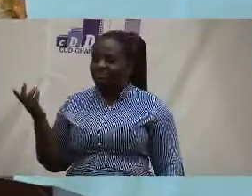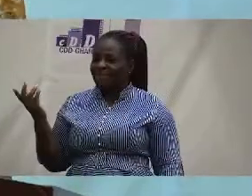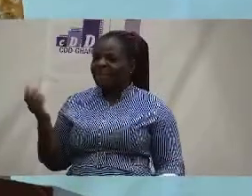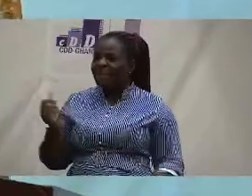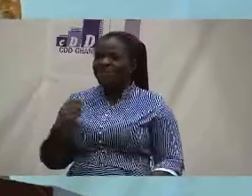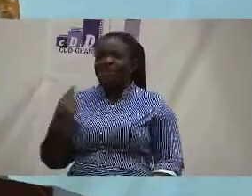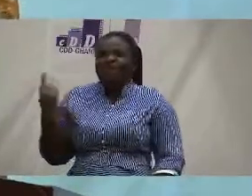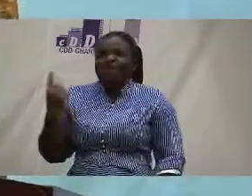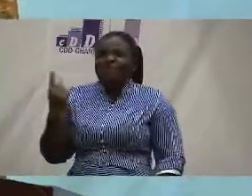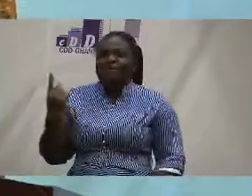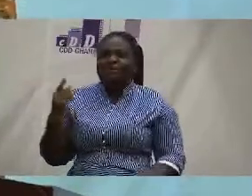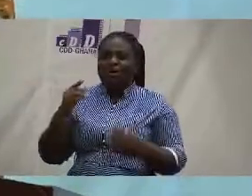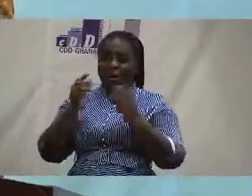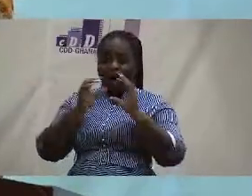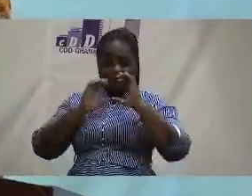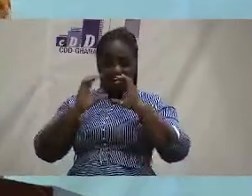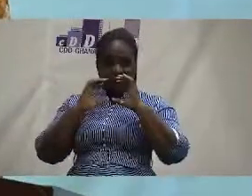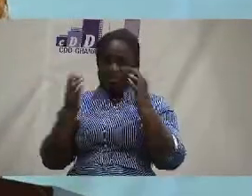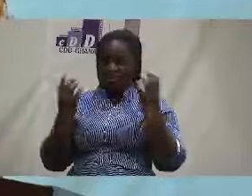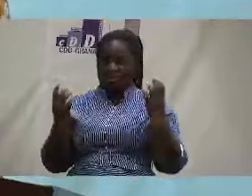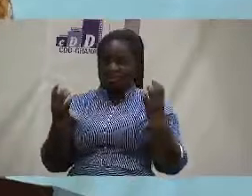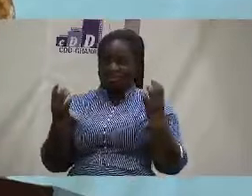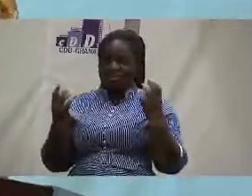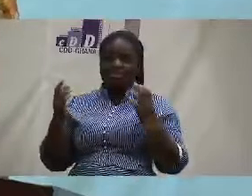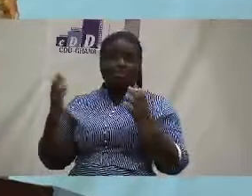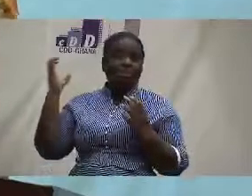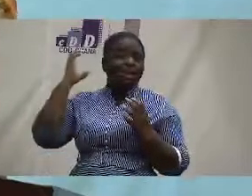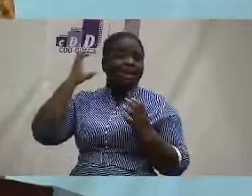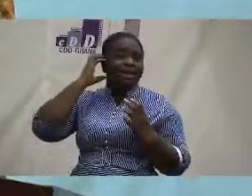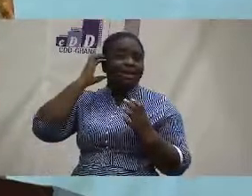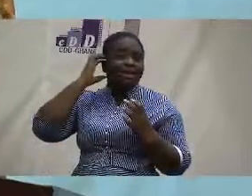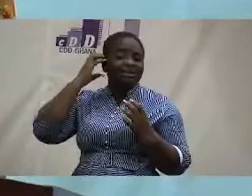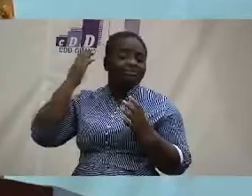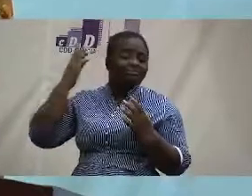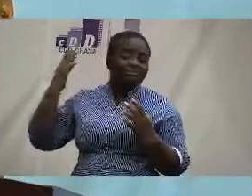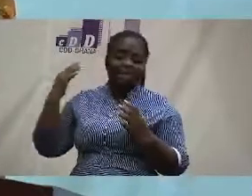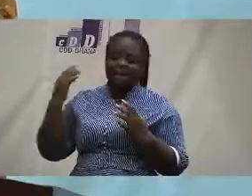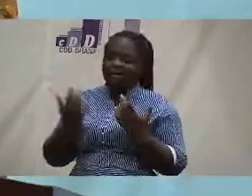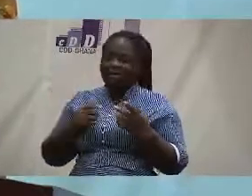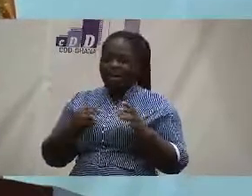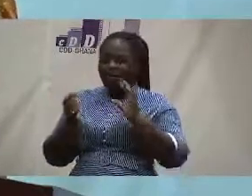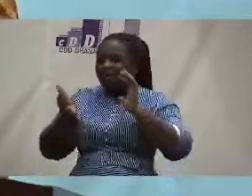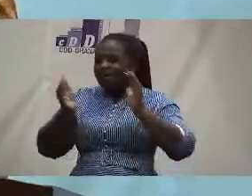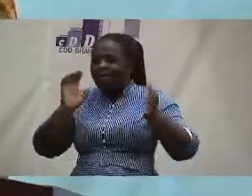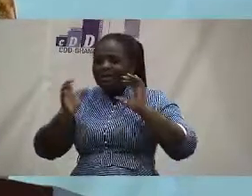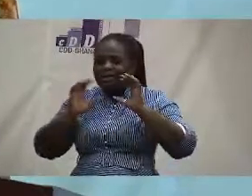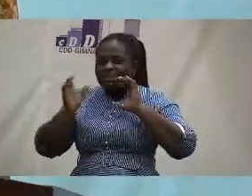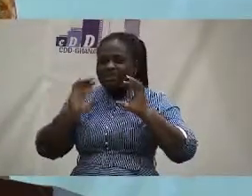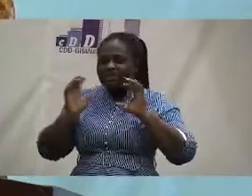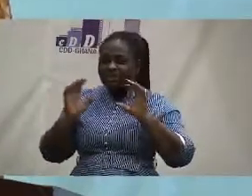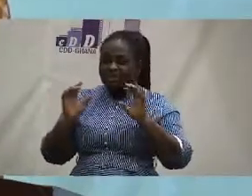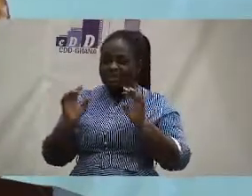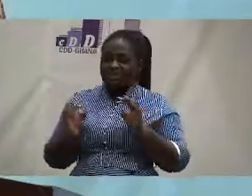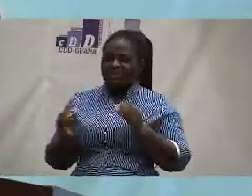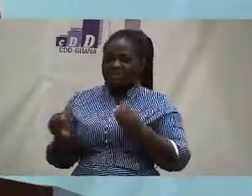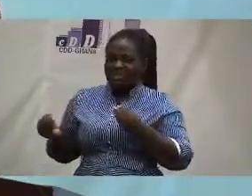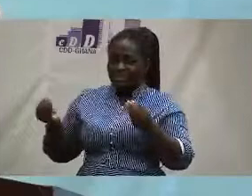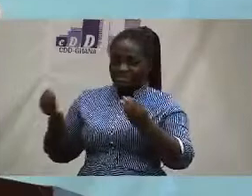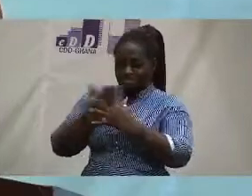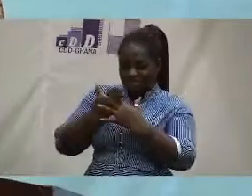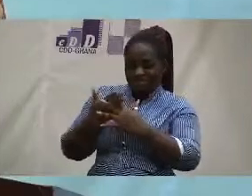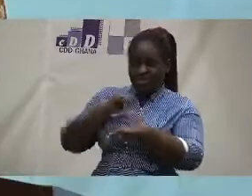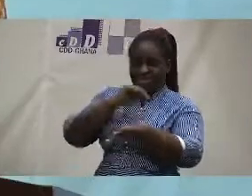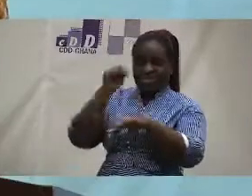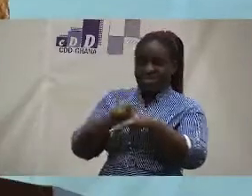We are allowing the conversation to be heard over us. We are even allowing some of this conversation to be between nations